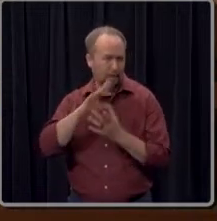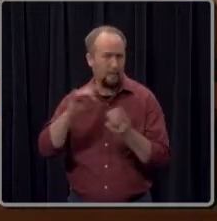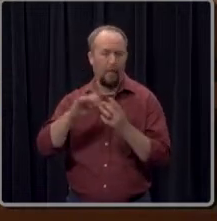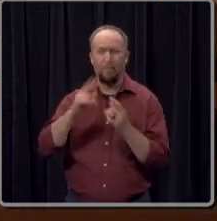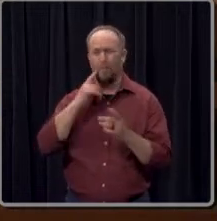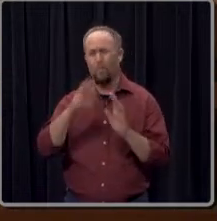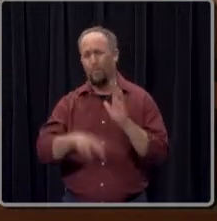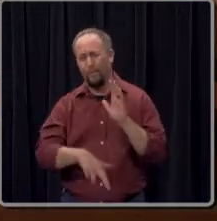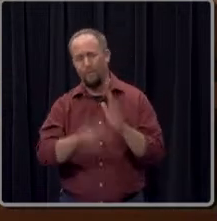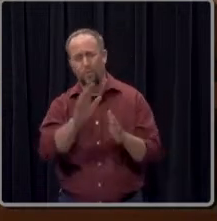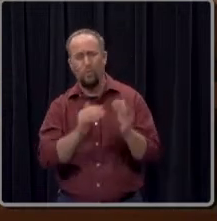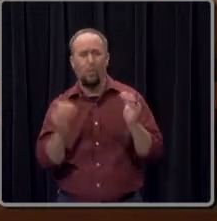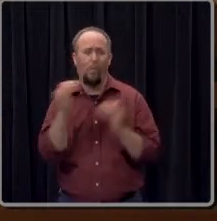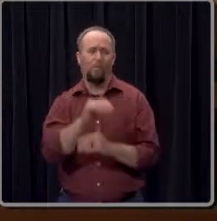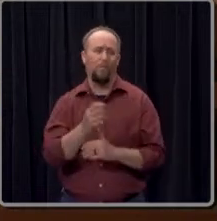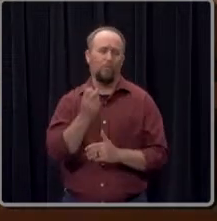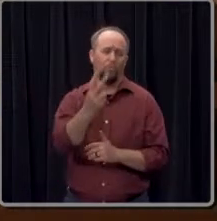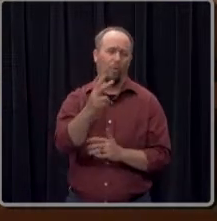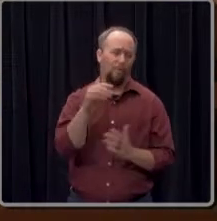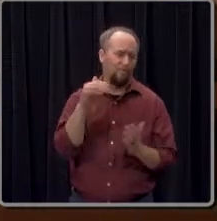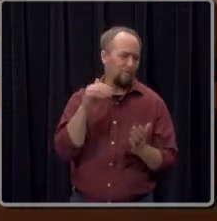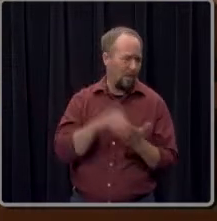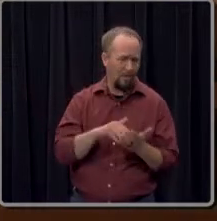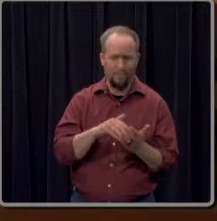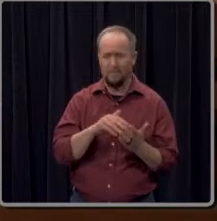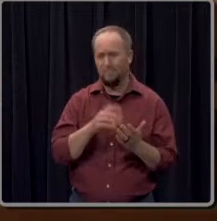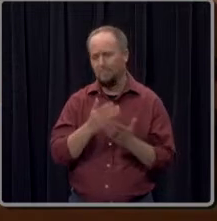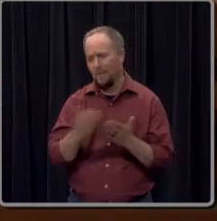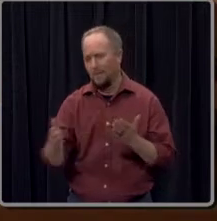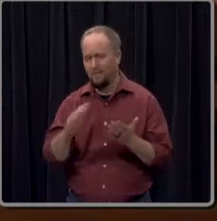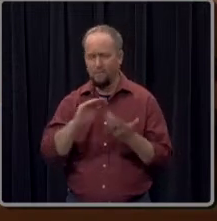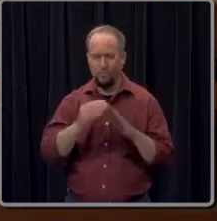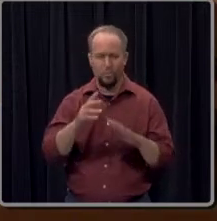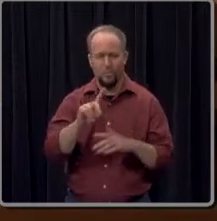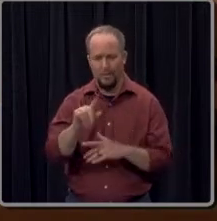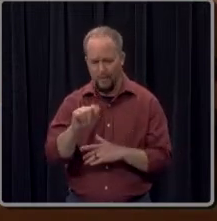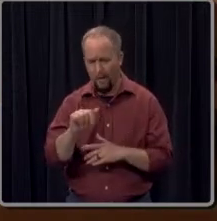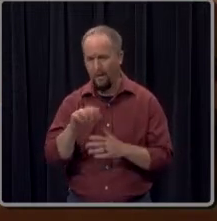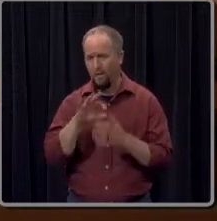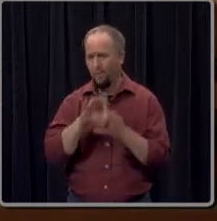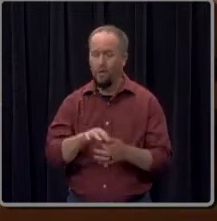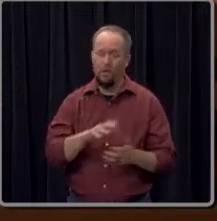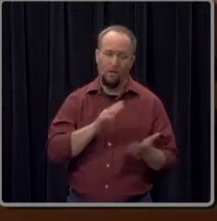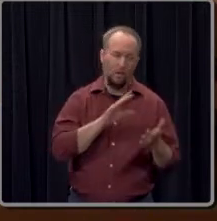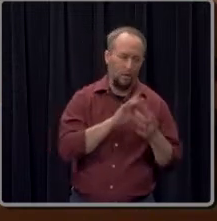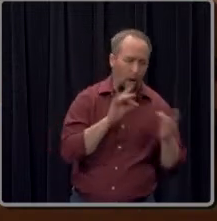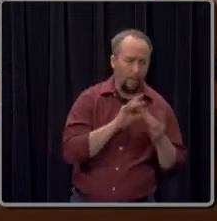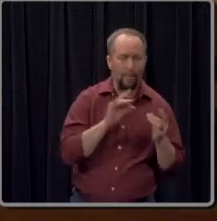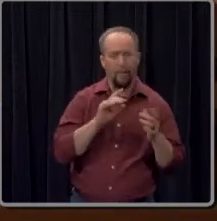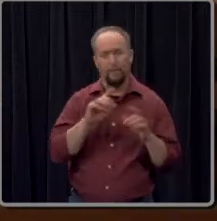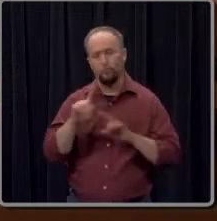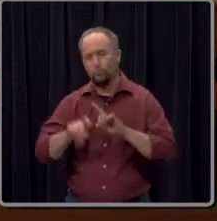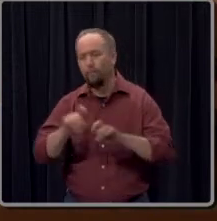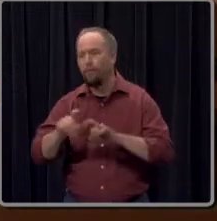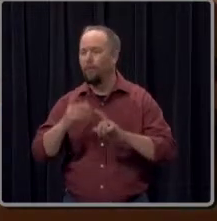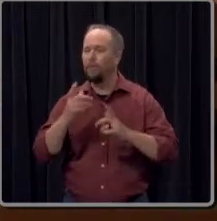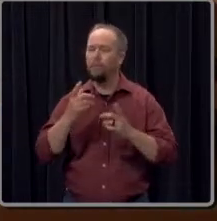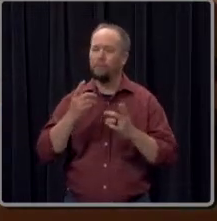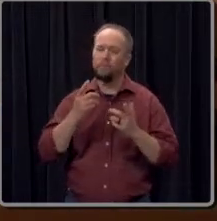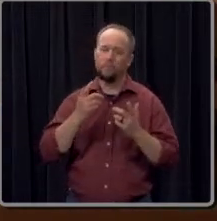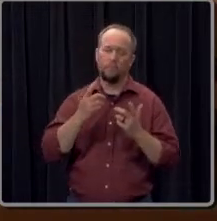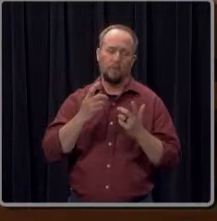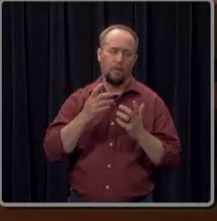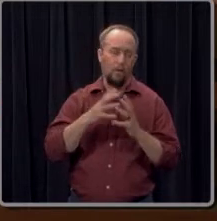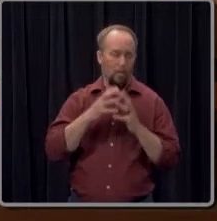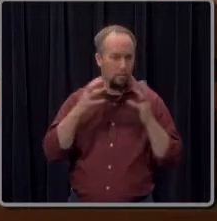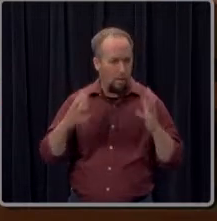over 12,000 pieces of community data related to this. So comments, surveys, those kinds of pieces, thousands of